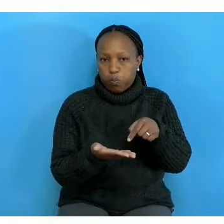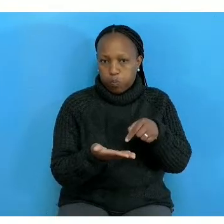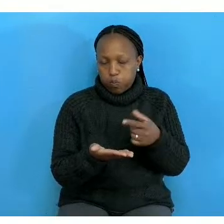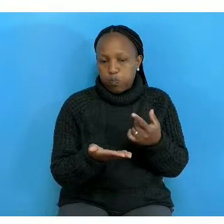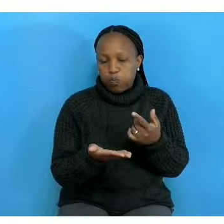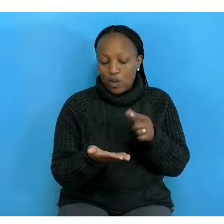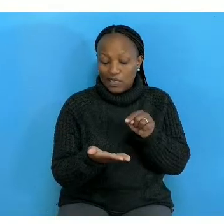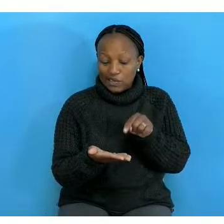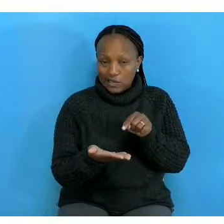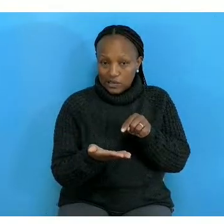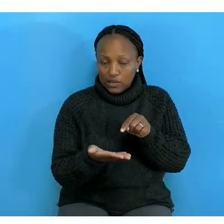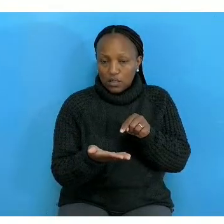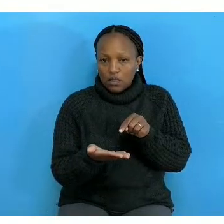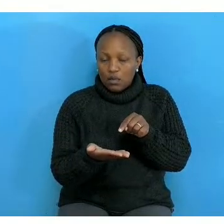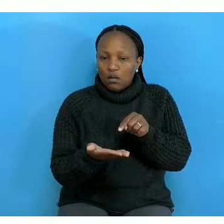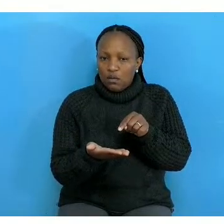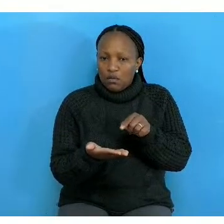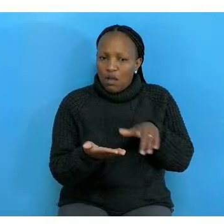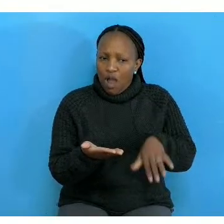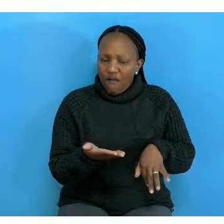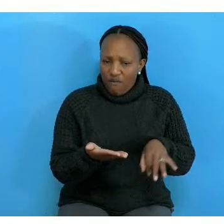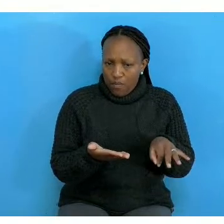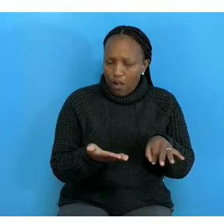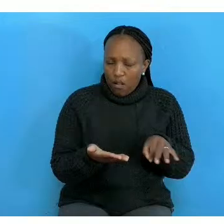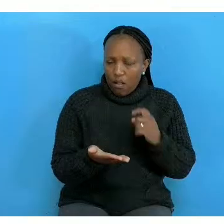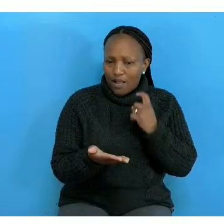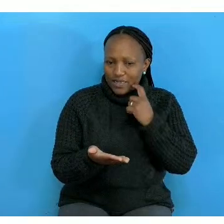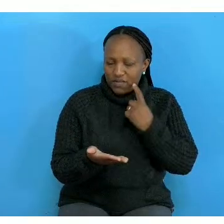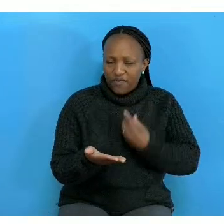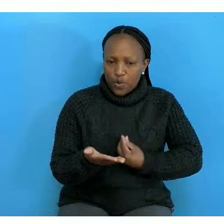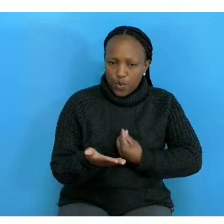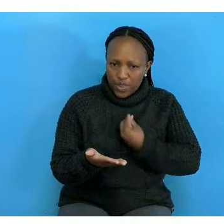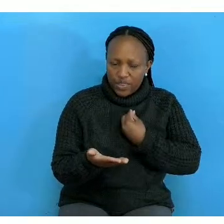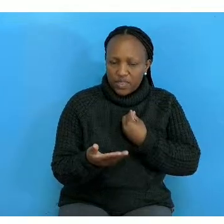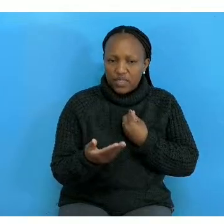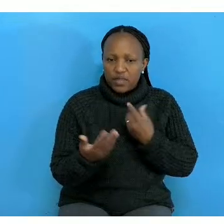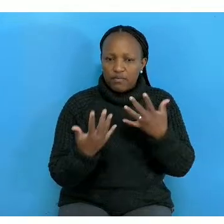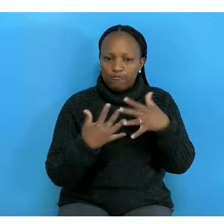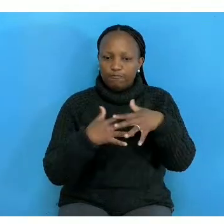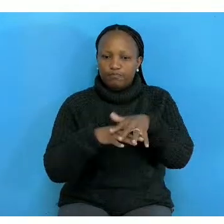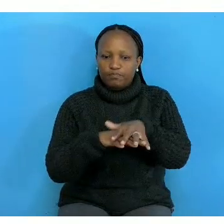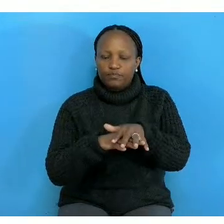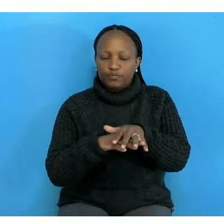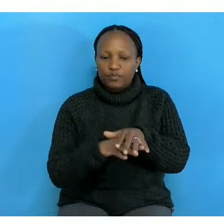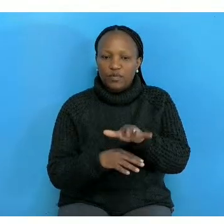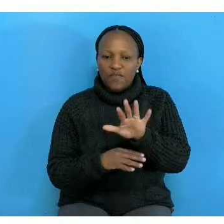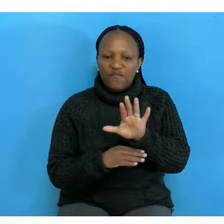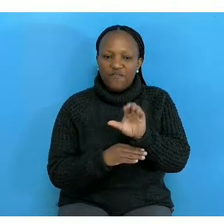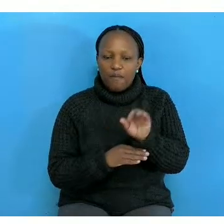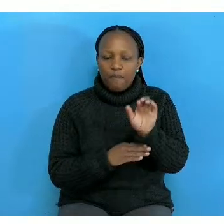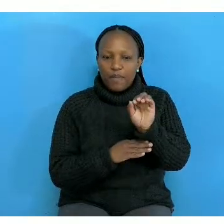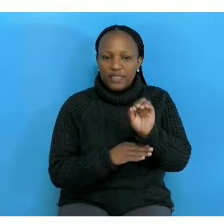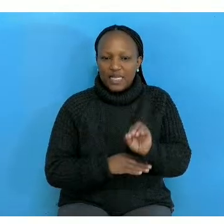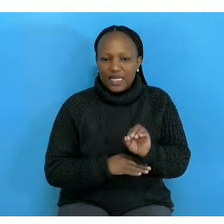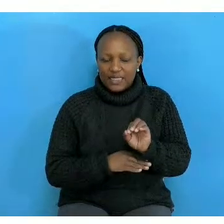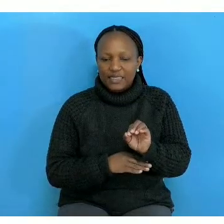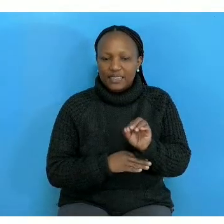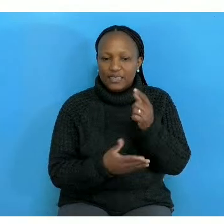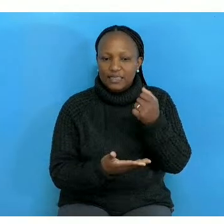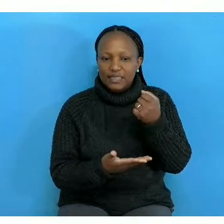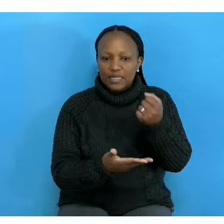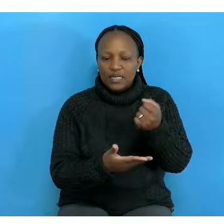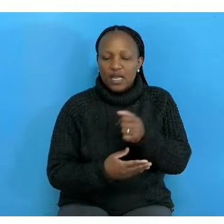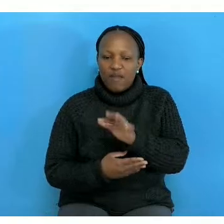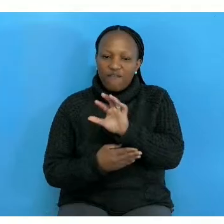its design that is affordable to youth, and we've blended it to be 50% grant and